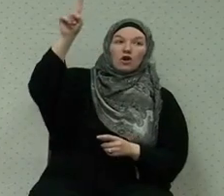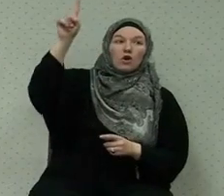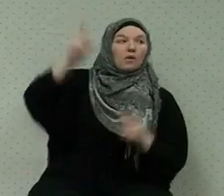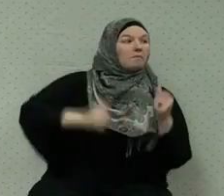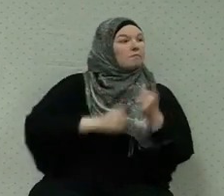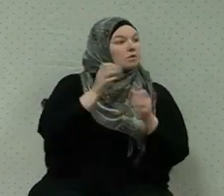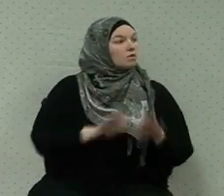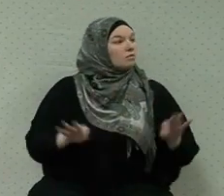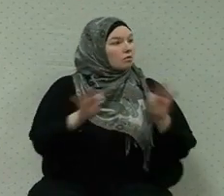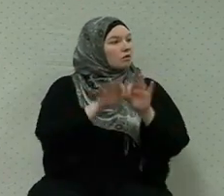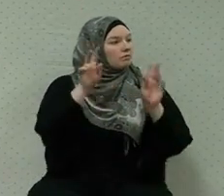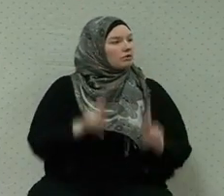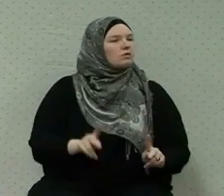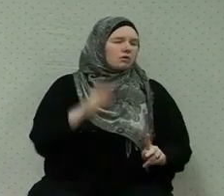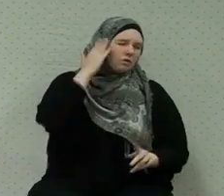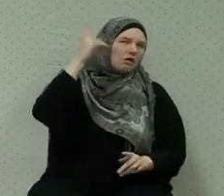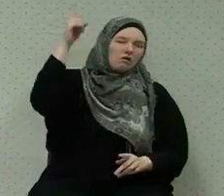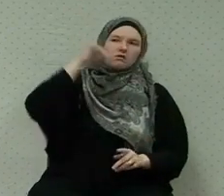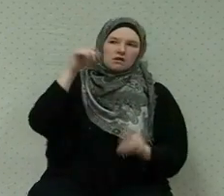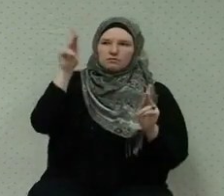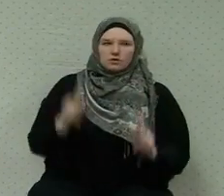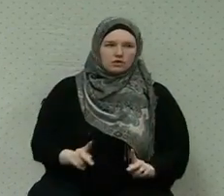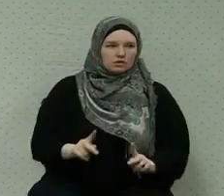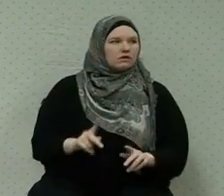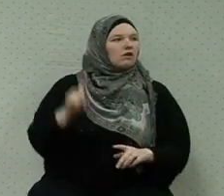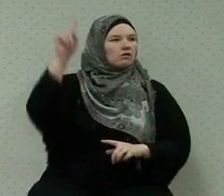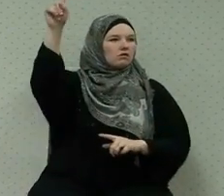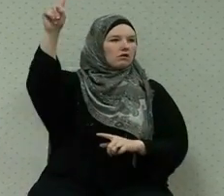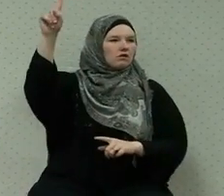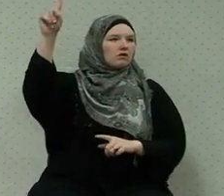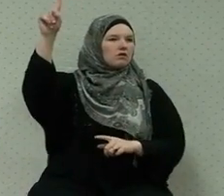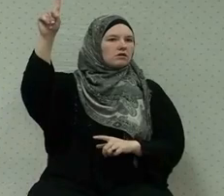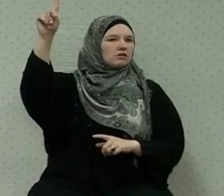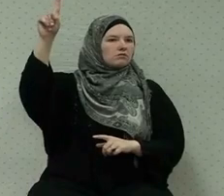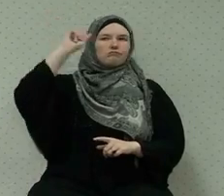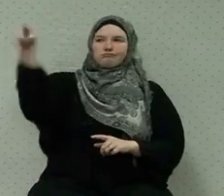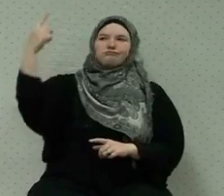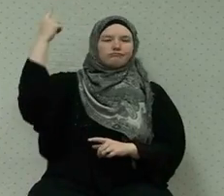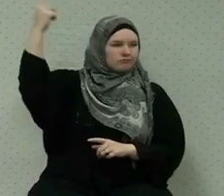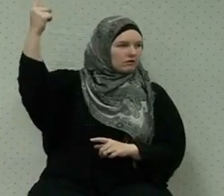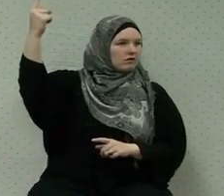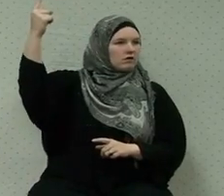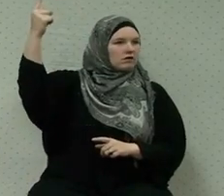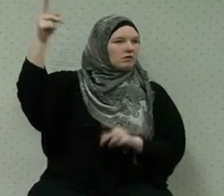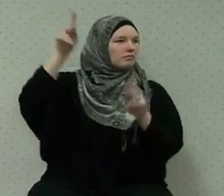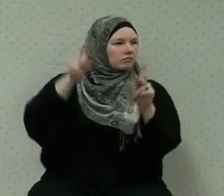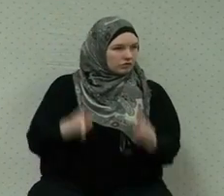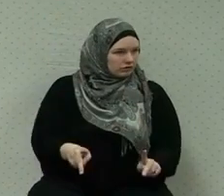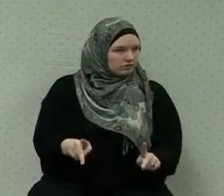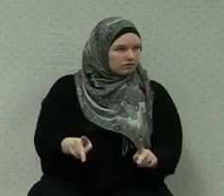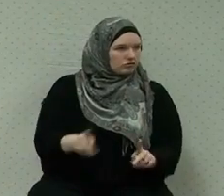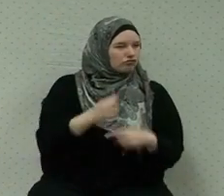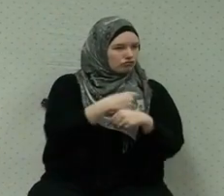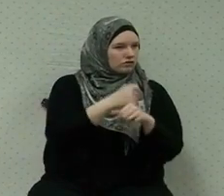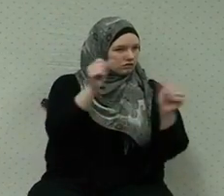we know Allah is not a person. Allah is a category by himself. Persons are people,